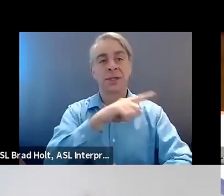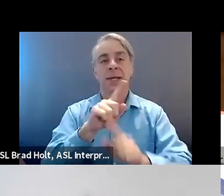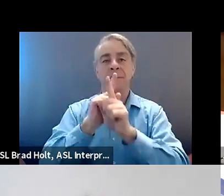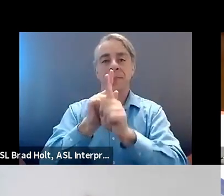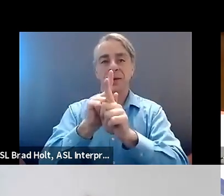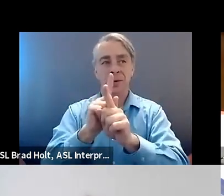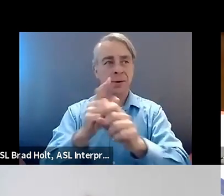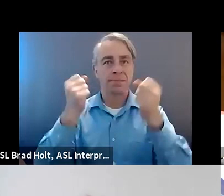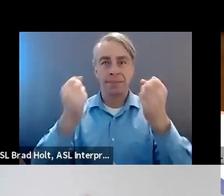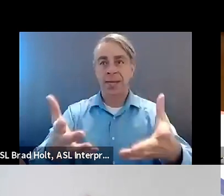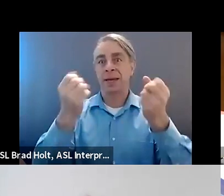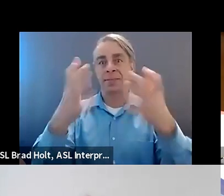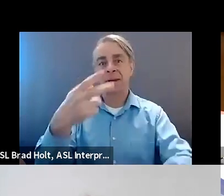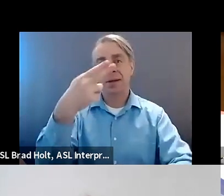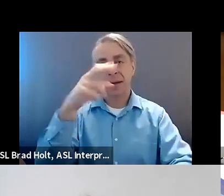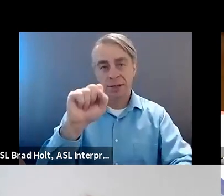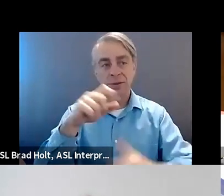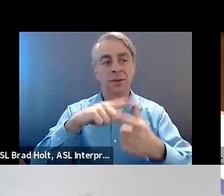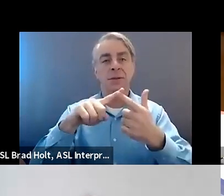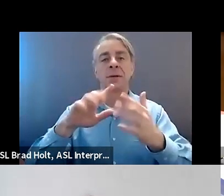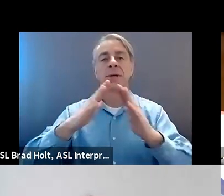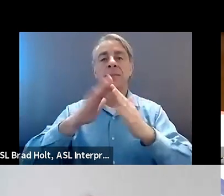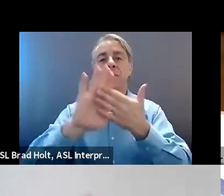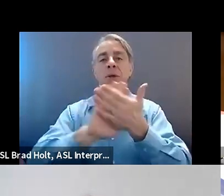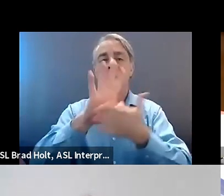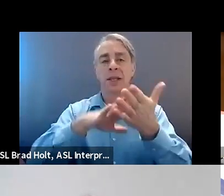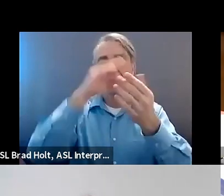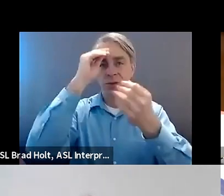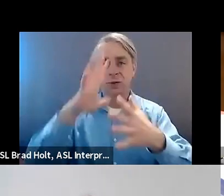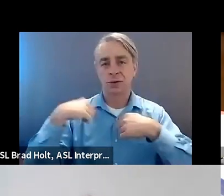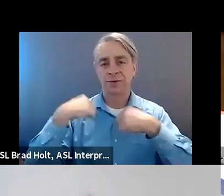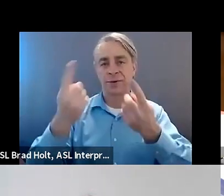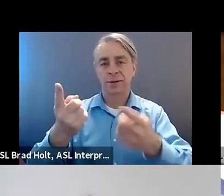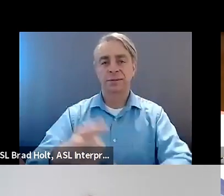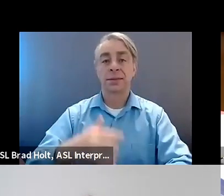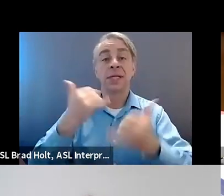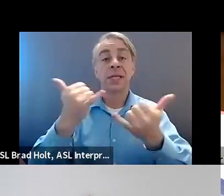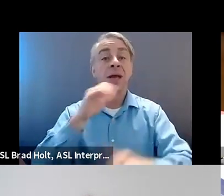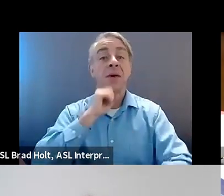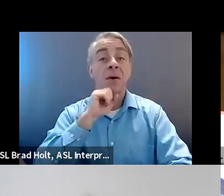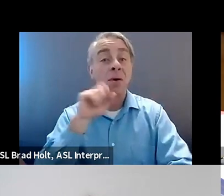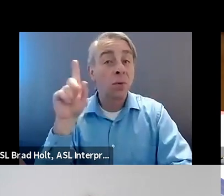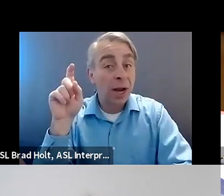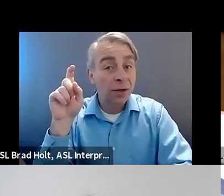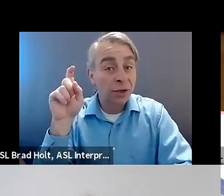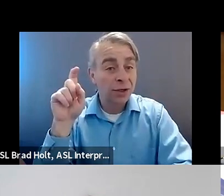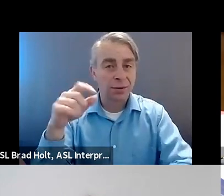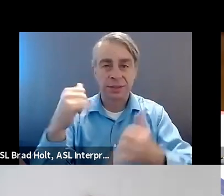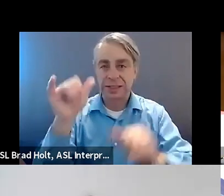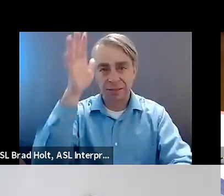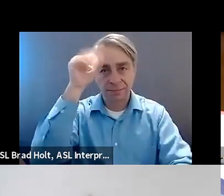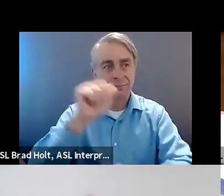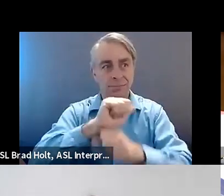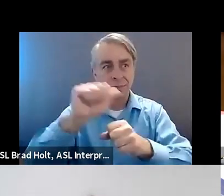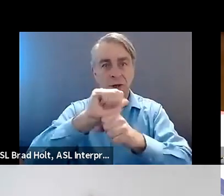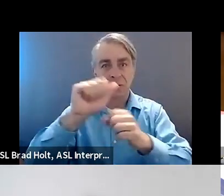countless high school and community college students. And at 100, he's got a new book he's working on and several